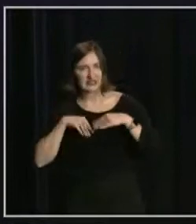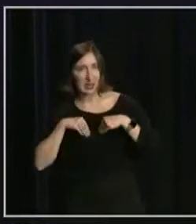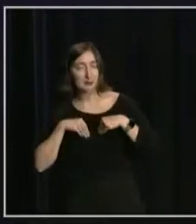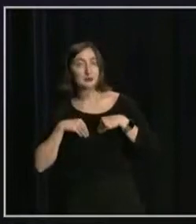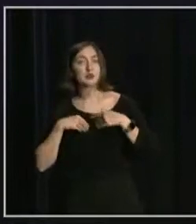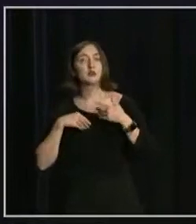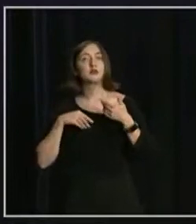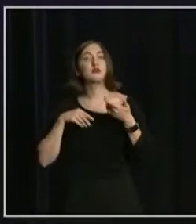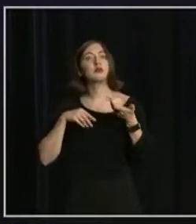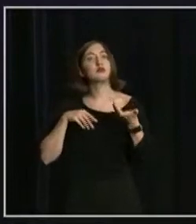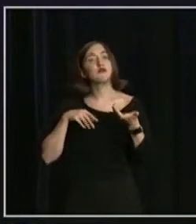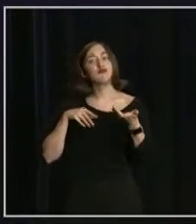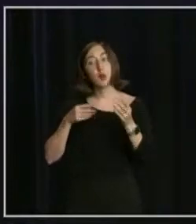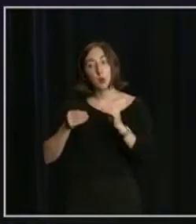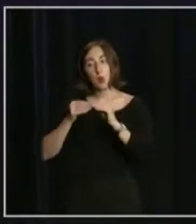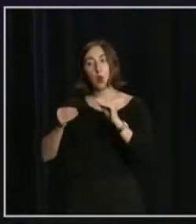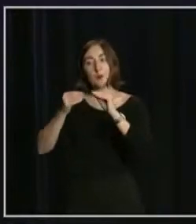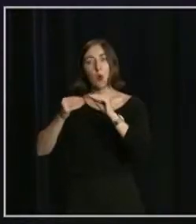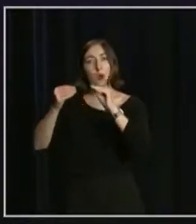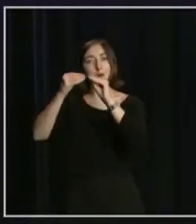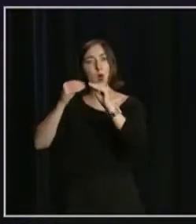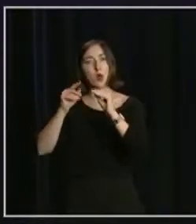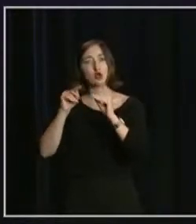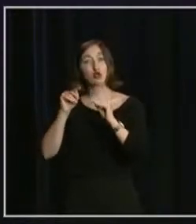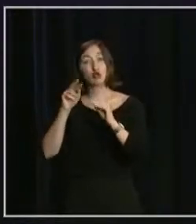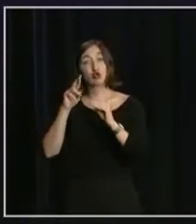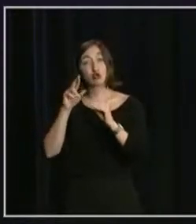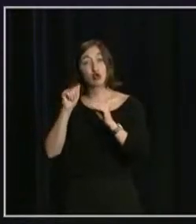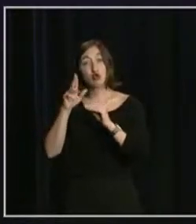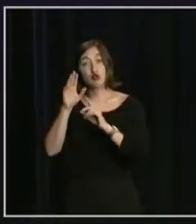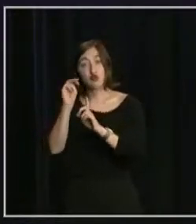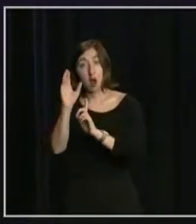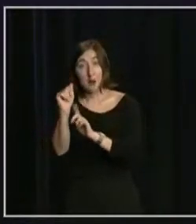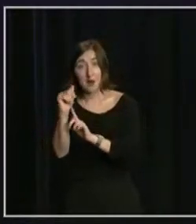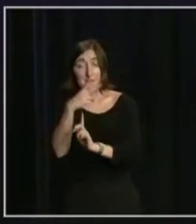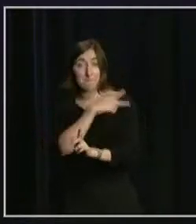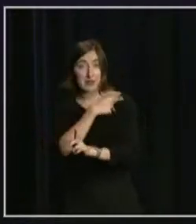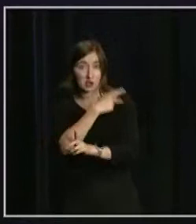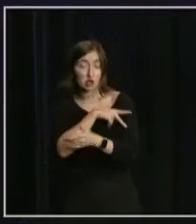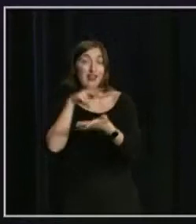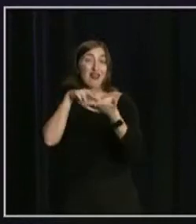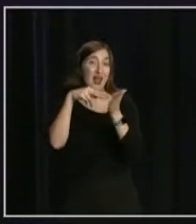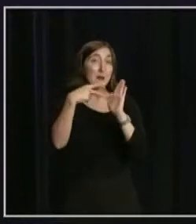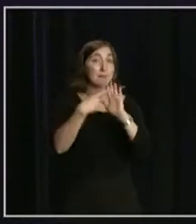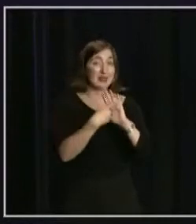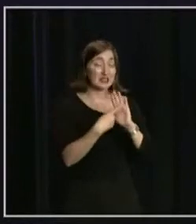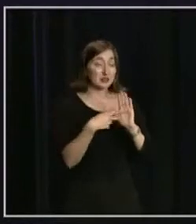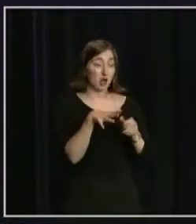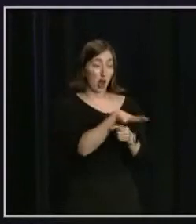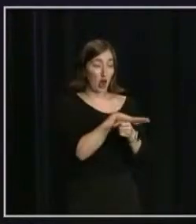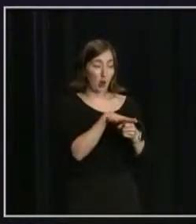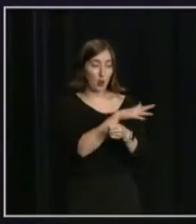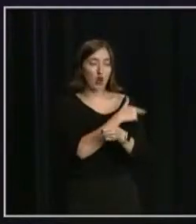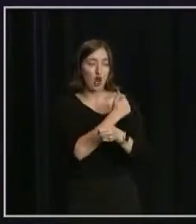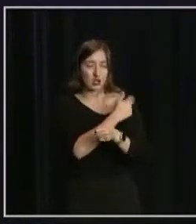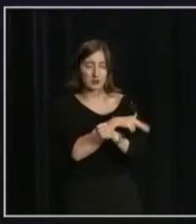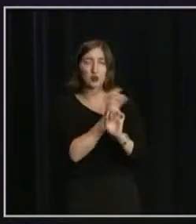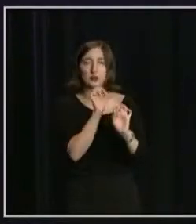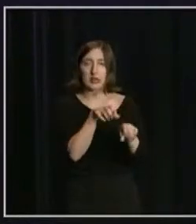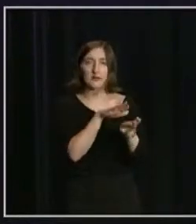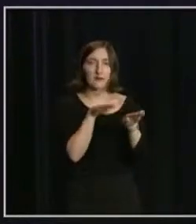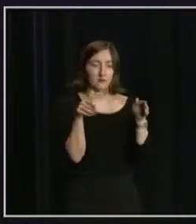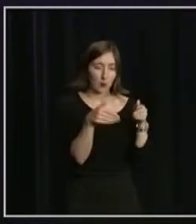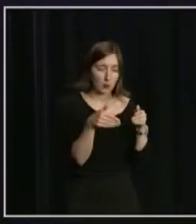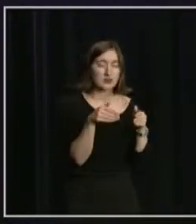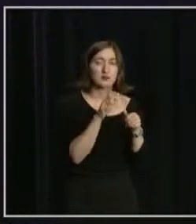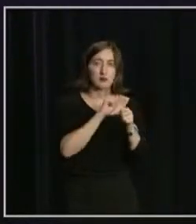they're taking on more trauma patients means that those local hospitals now can treat other conditions like COVID. So they